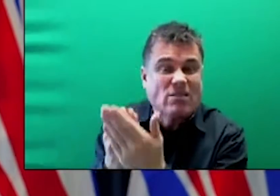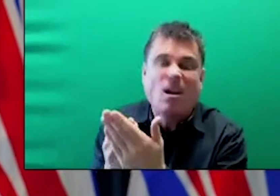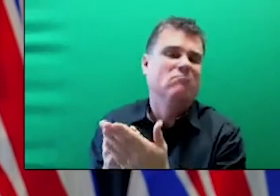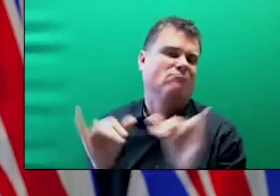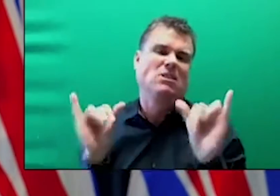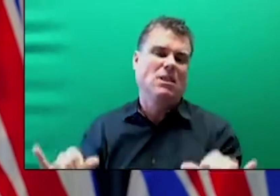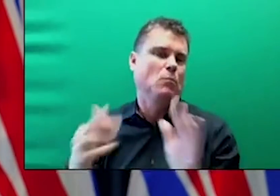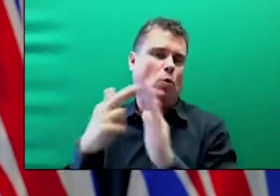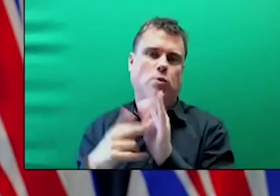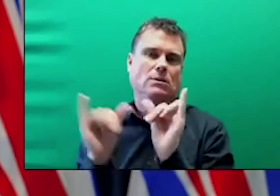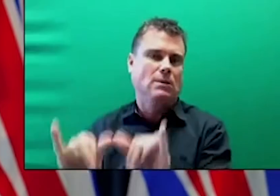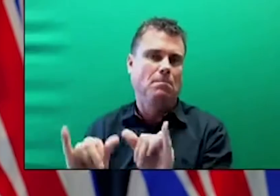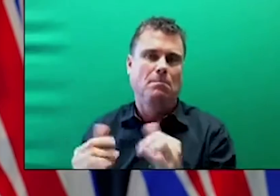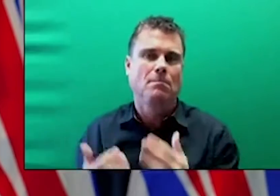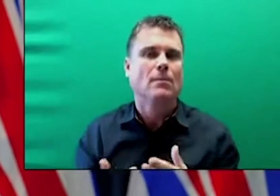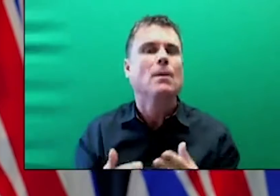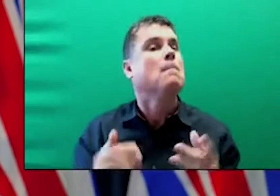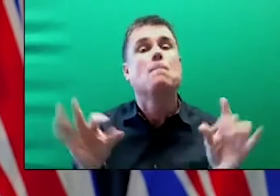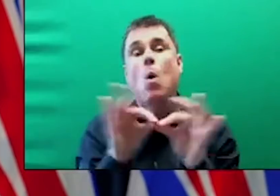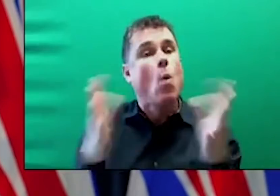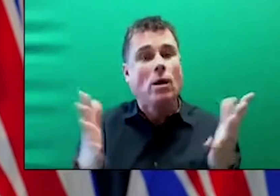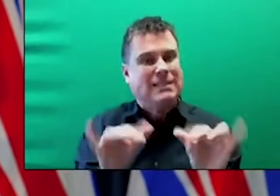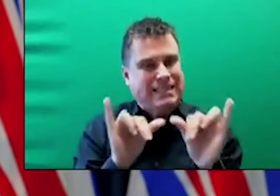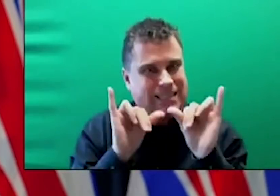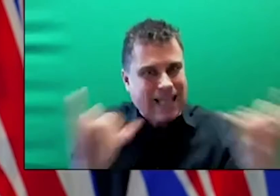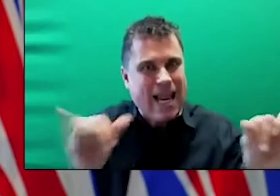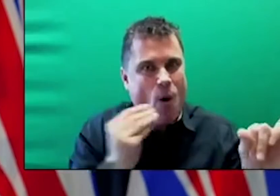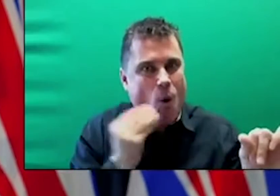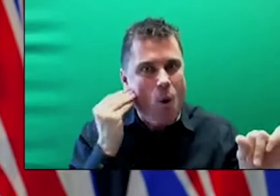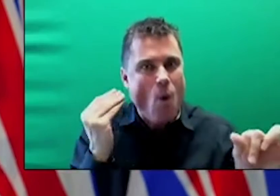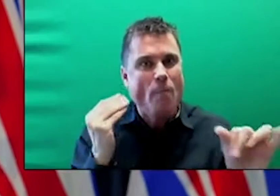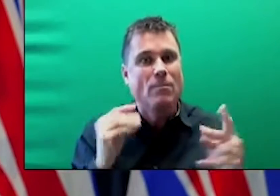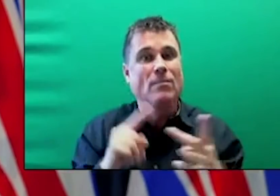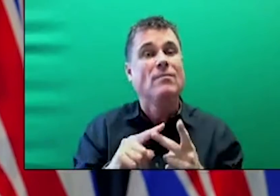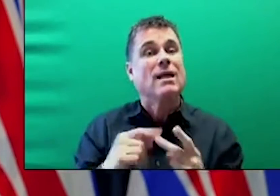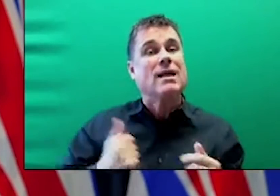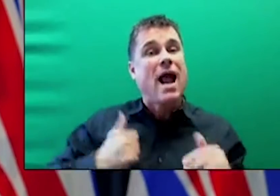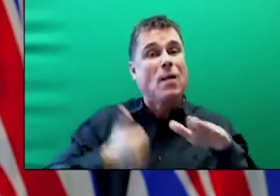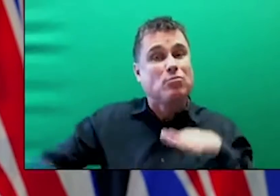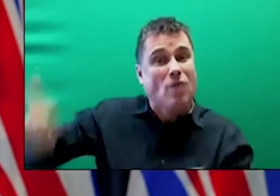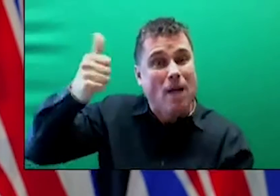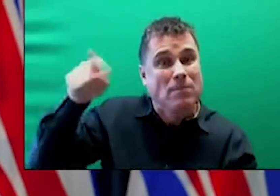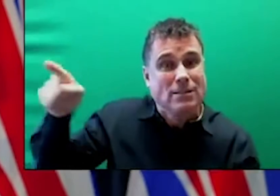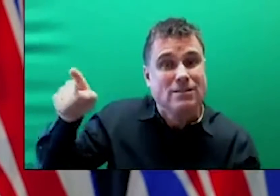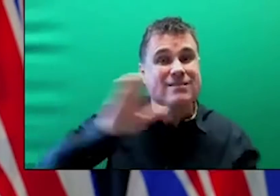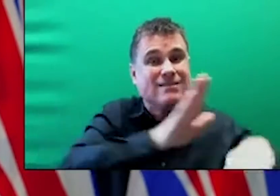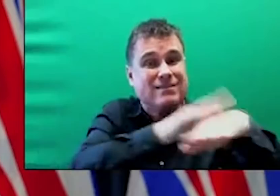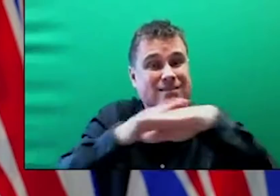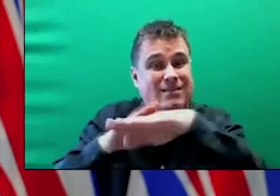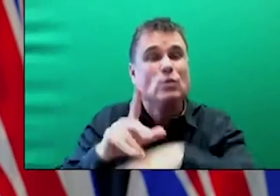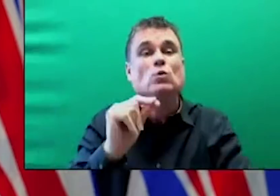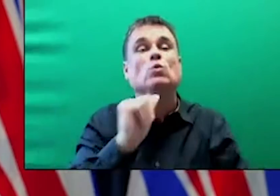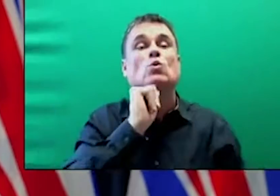we're not going to take that risk. Maritimes did something similar at the beginning, and